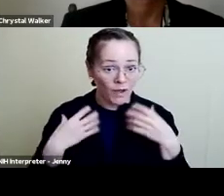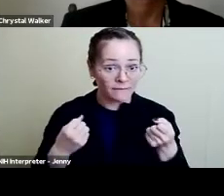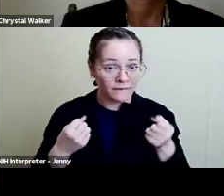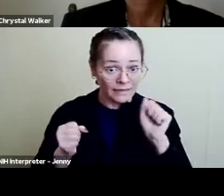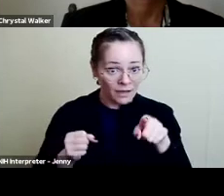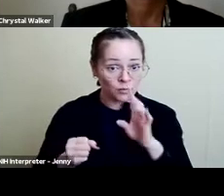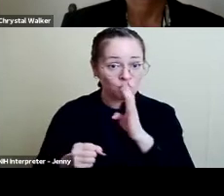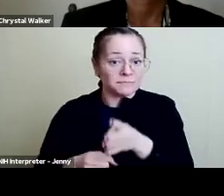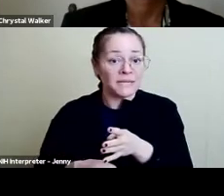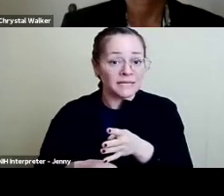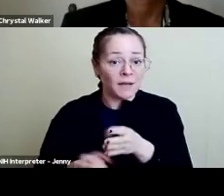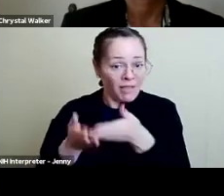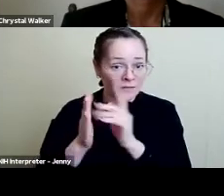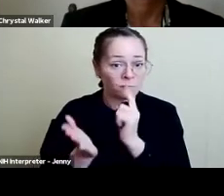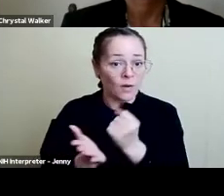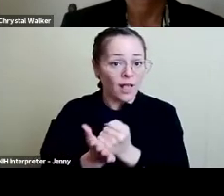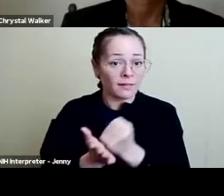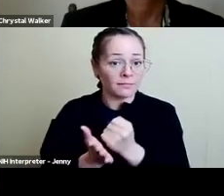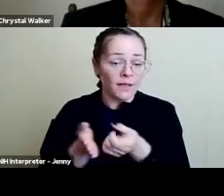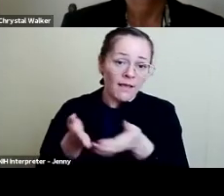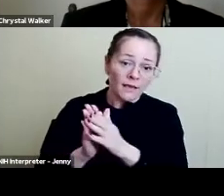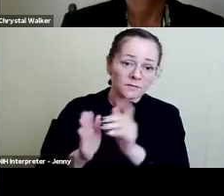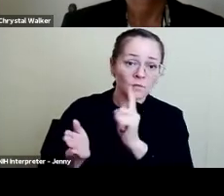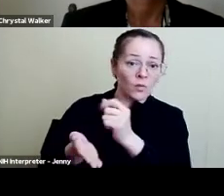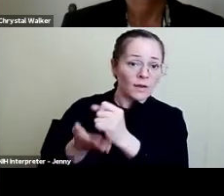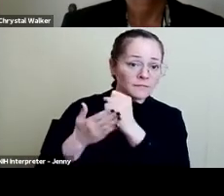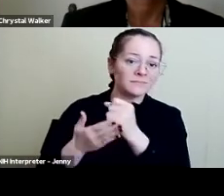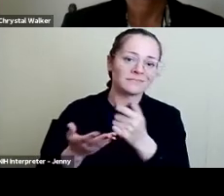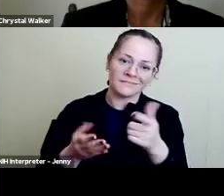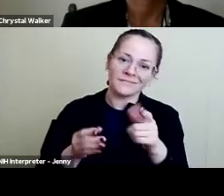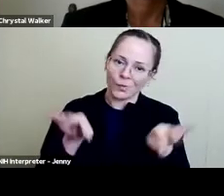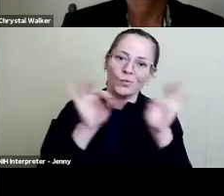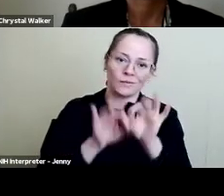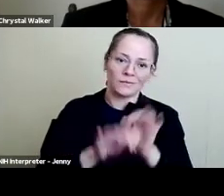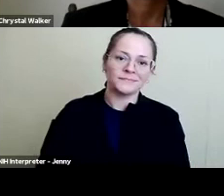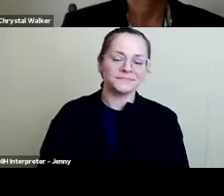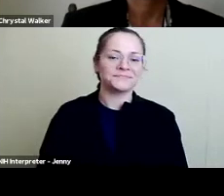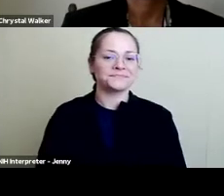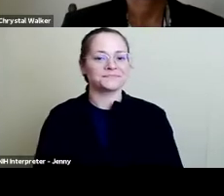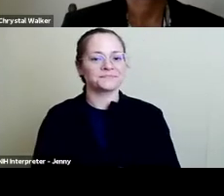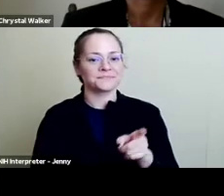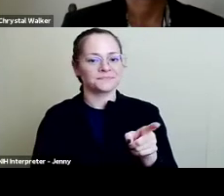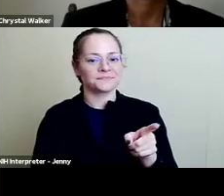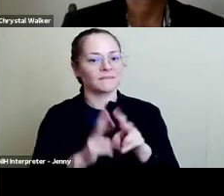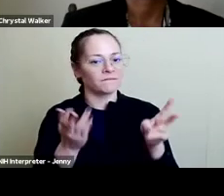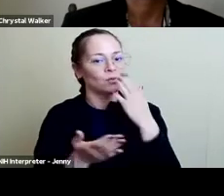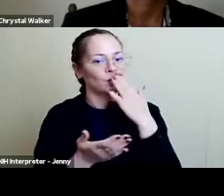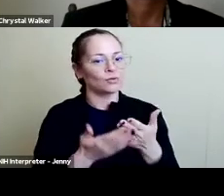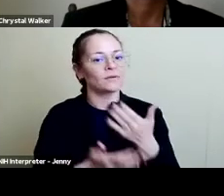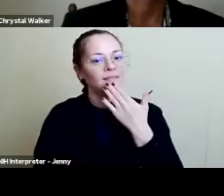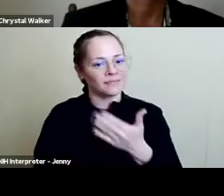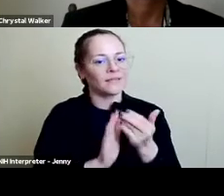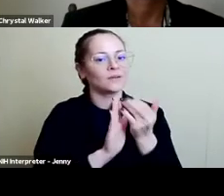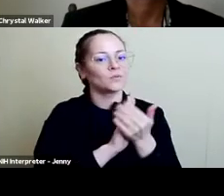I need help, or hey, I need guidance is very, very important. Great, thank you. Very important skill to develop,